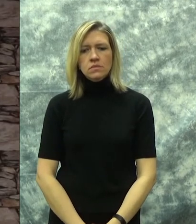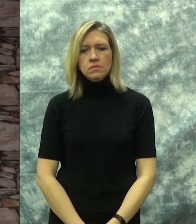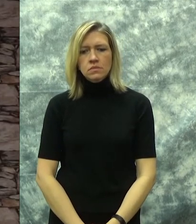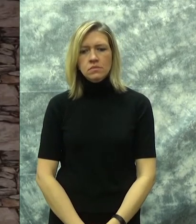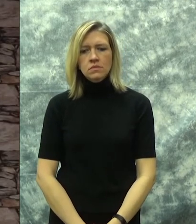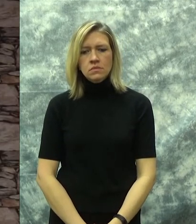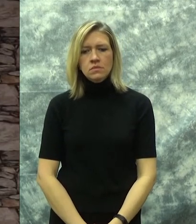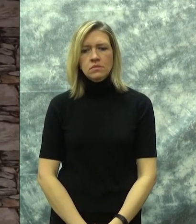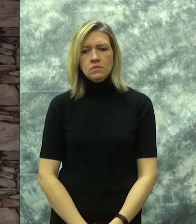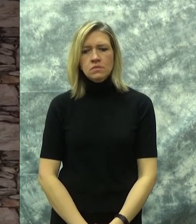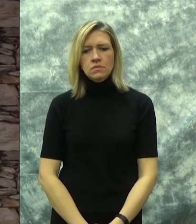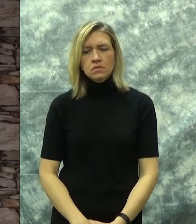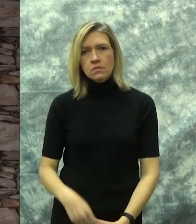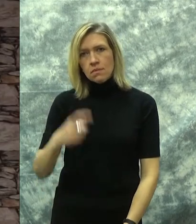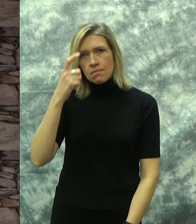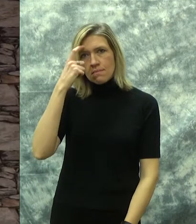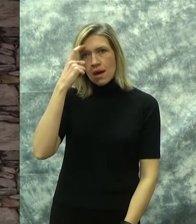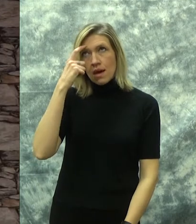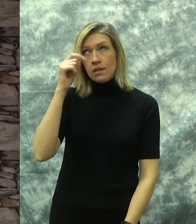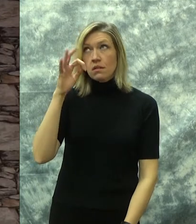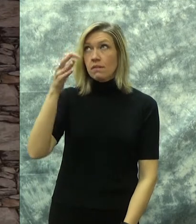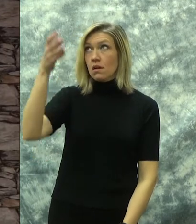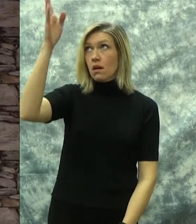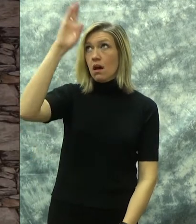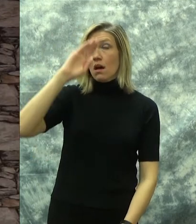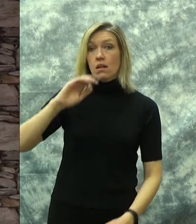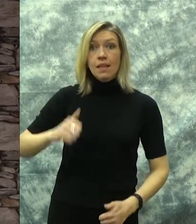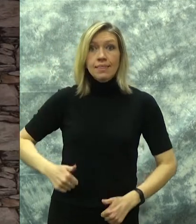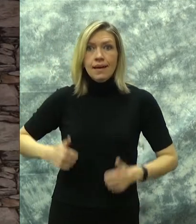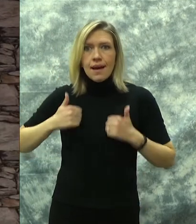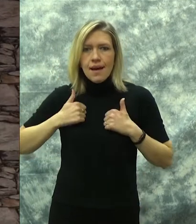The mind of God is alive right now everywhere.